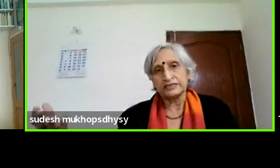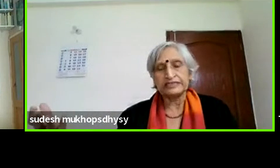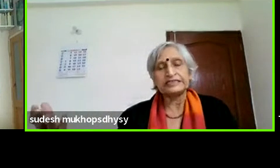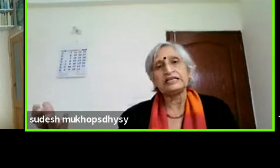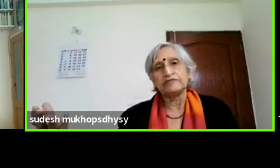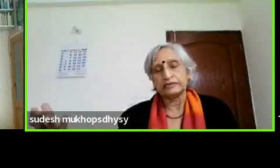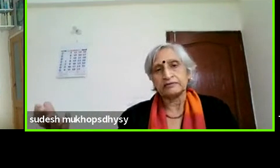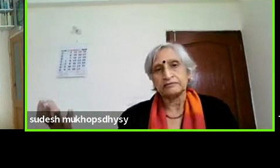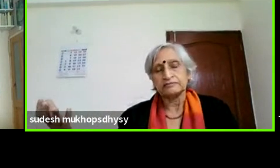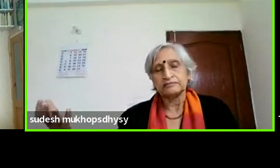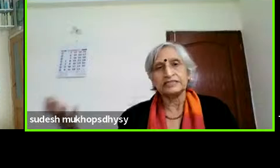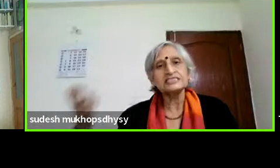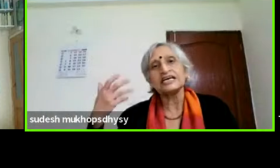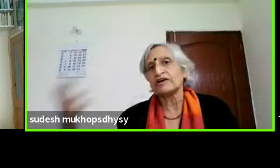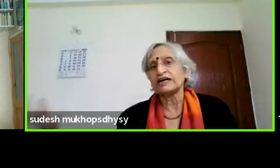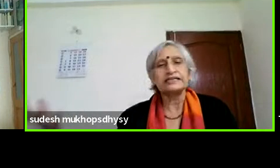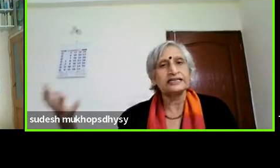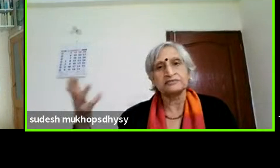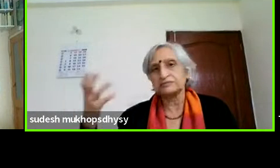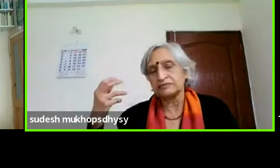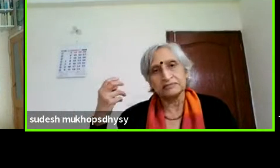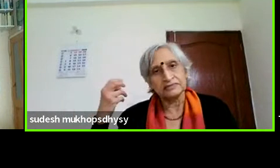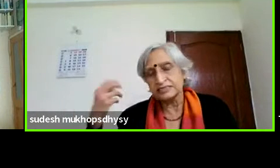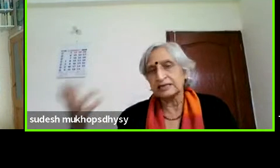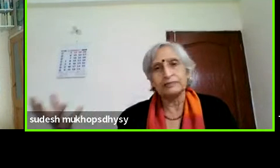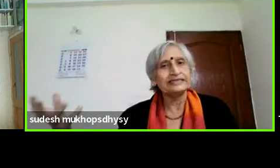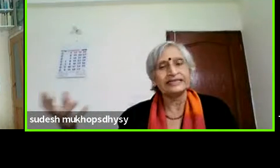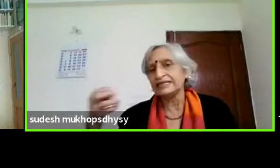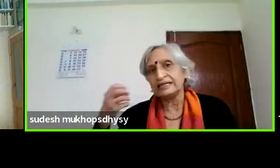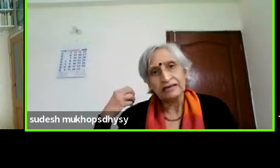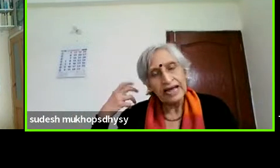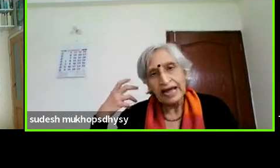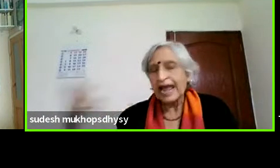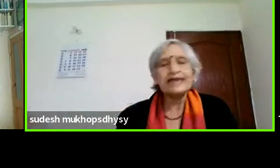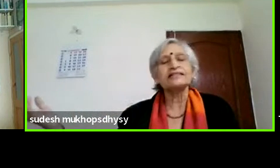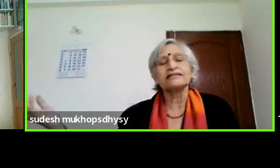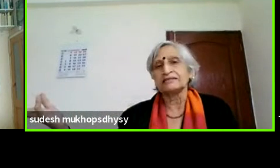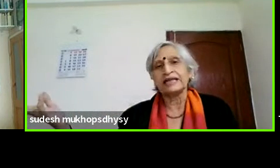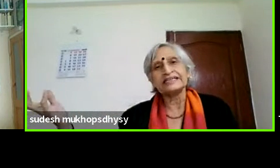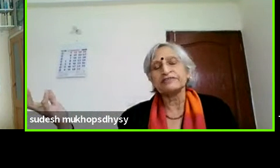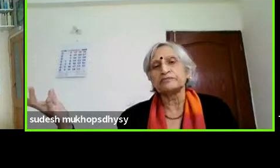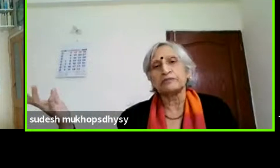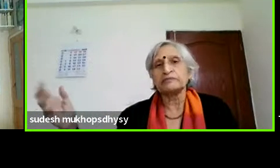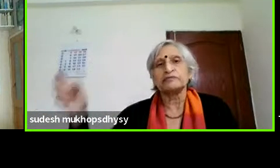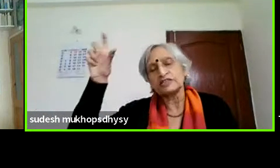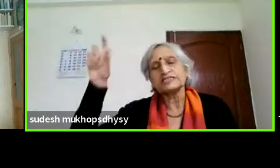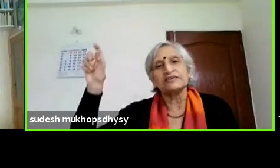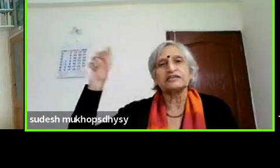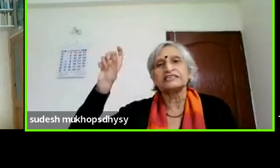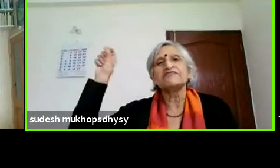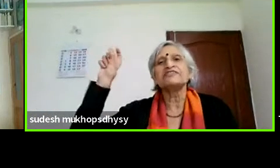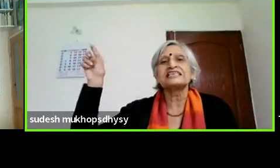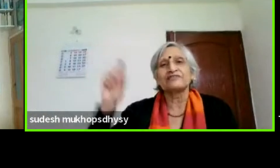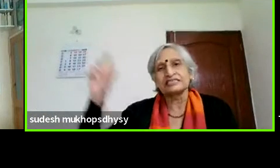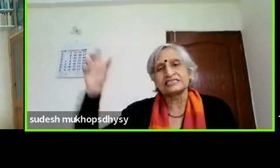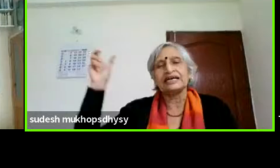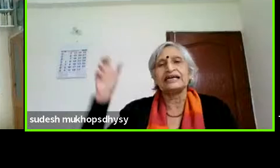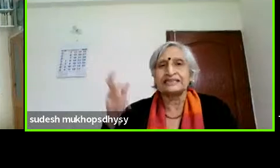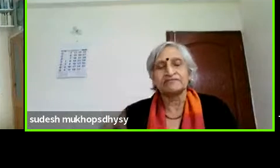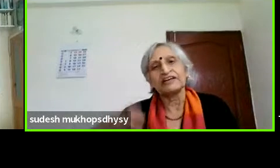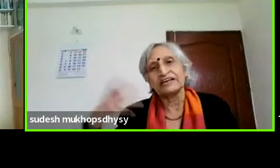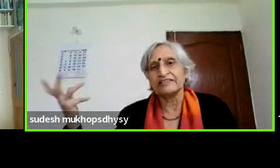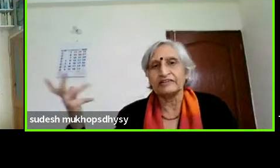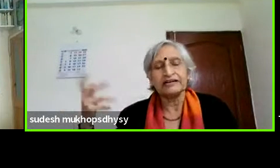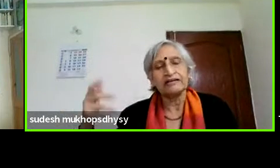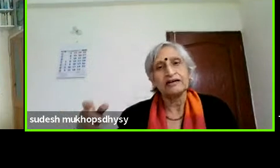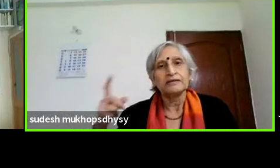of children we deal with, disadvantage, disability, any negative, whatever deficit we see